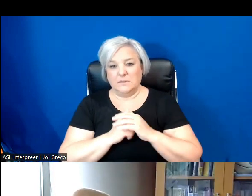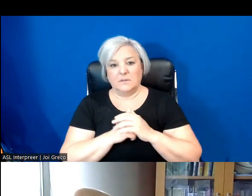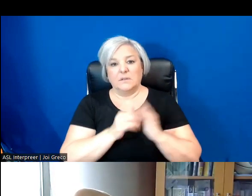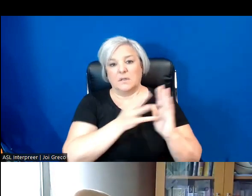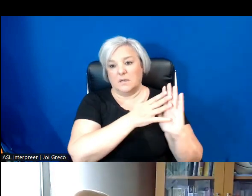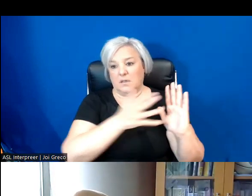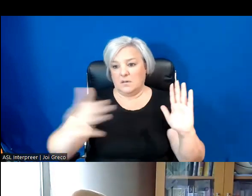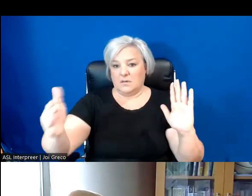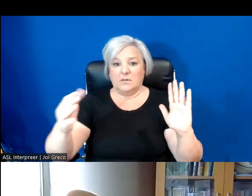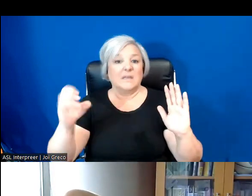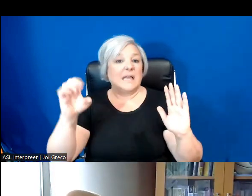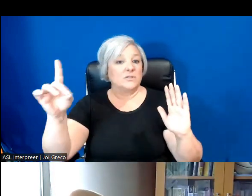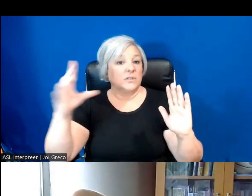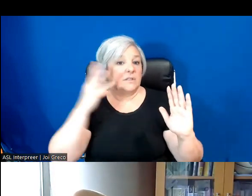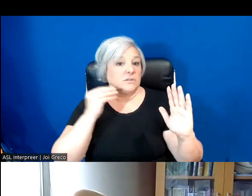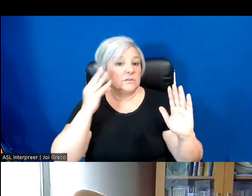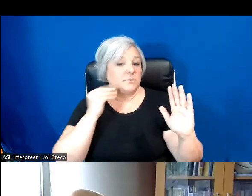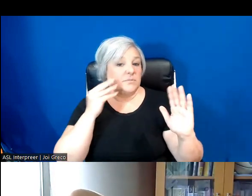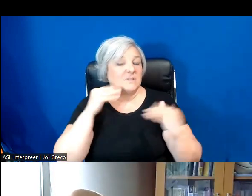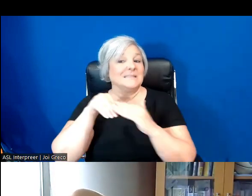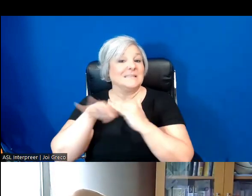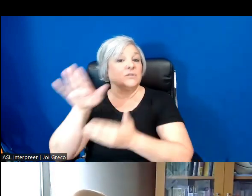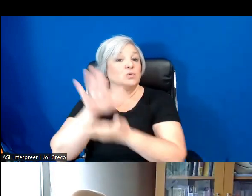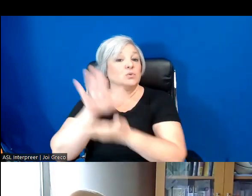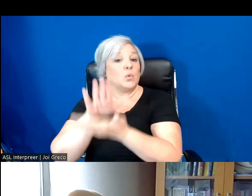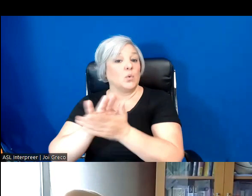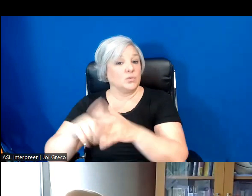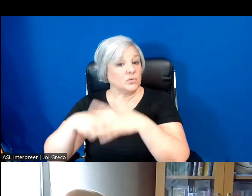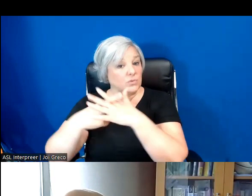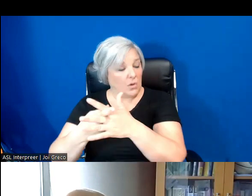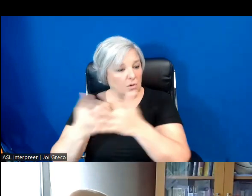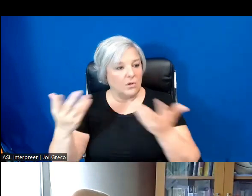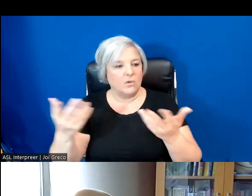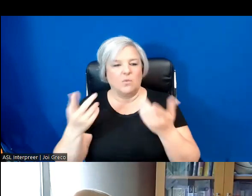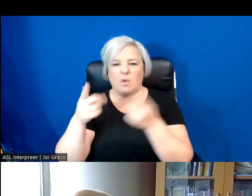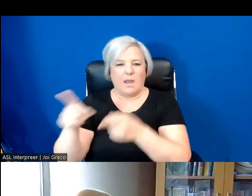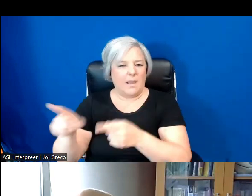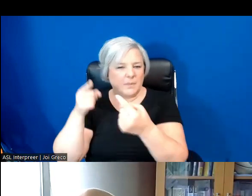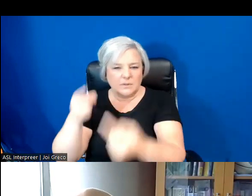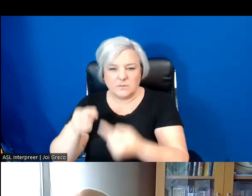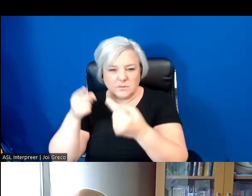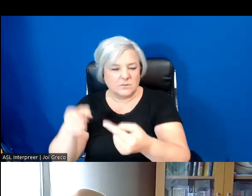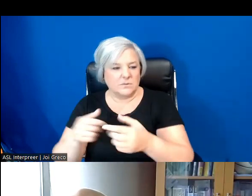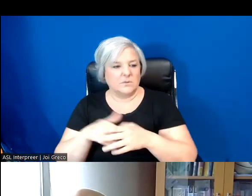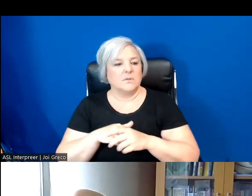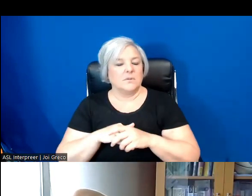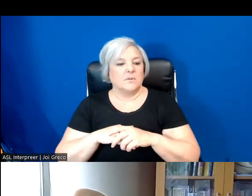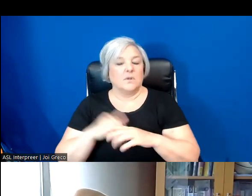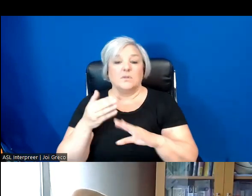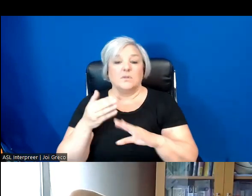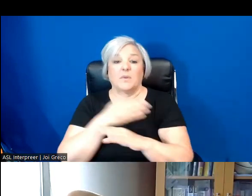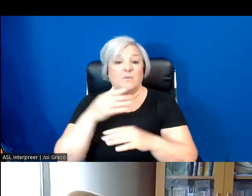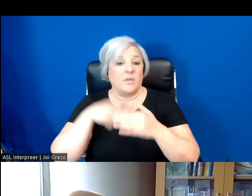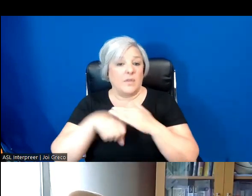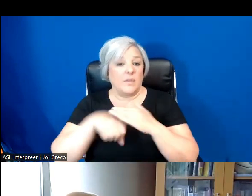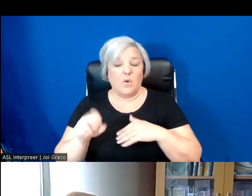at educational experiences right when they enter school. So we looked at these household challenges in the period before the kid was even born, and we looked